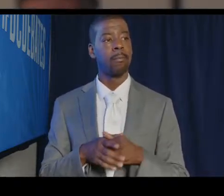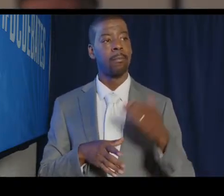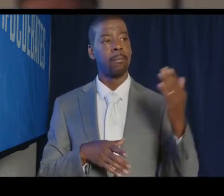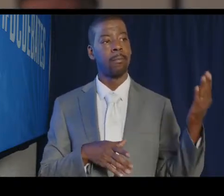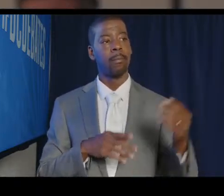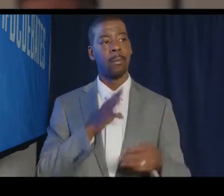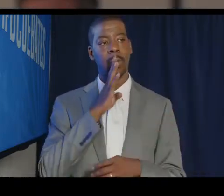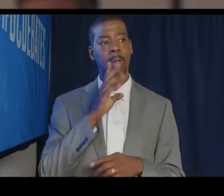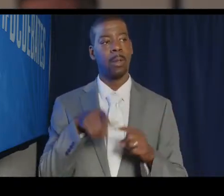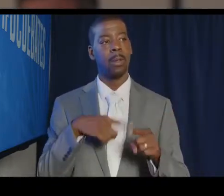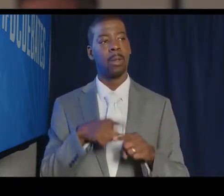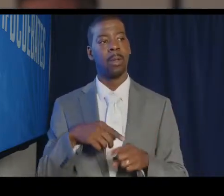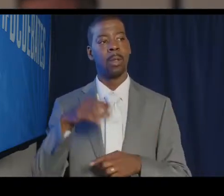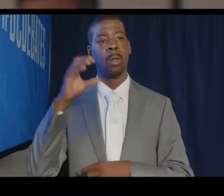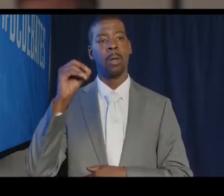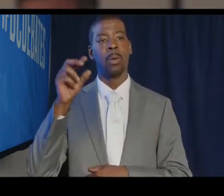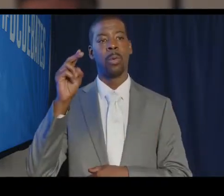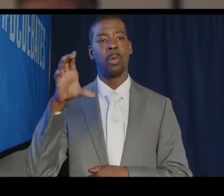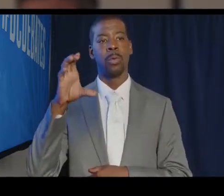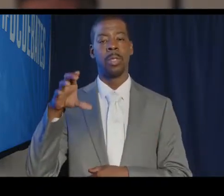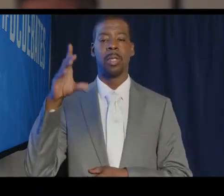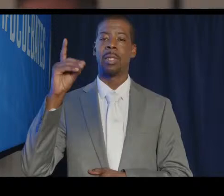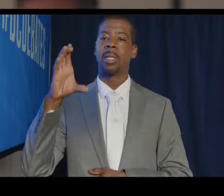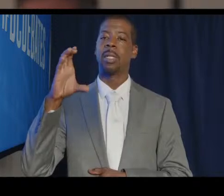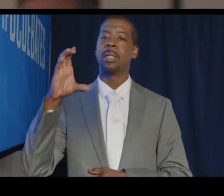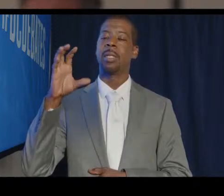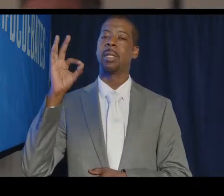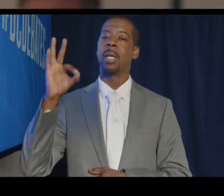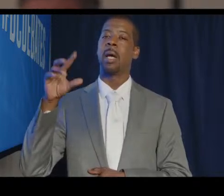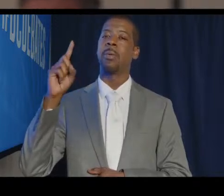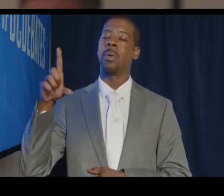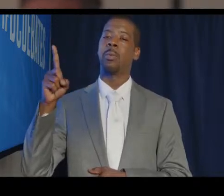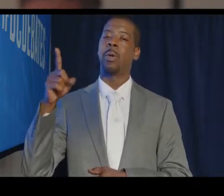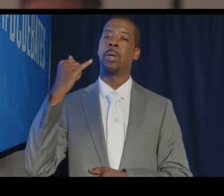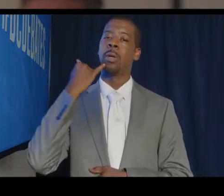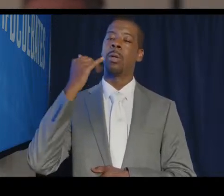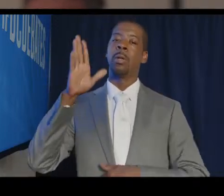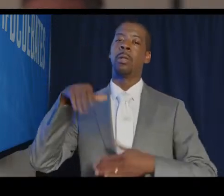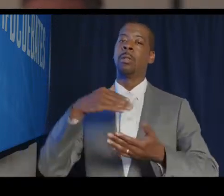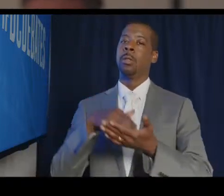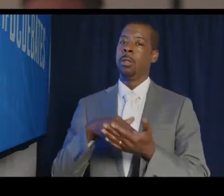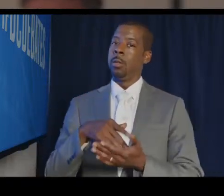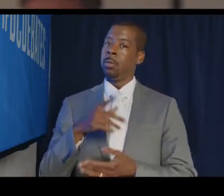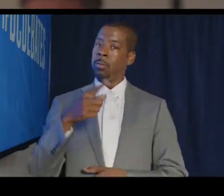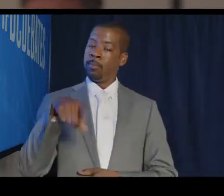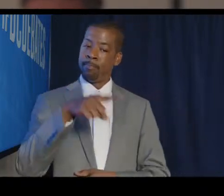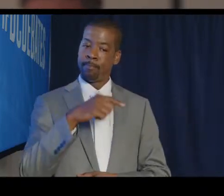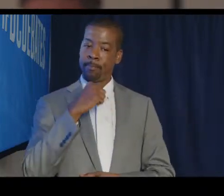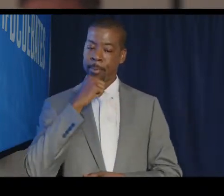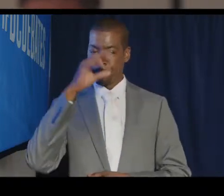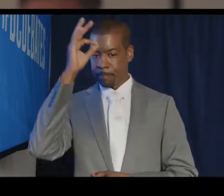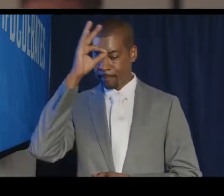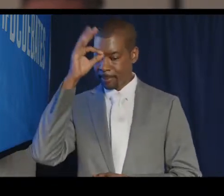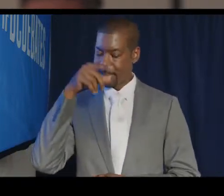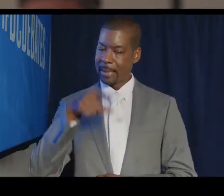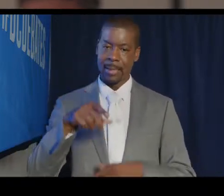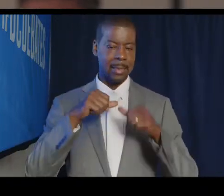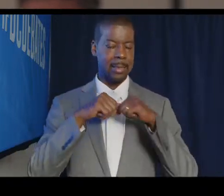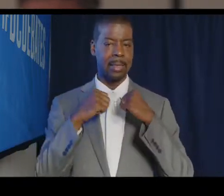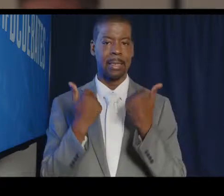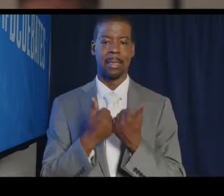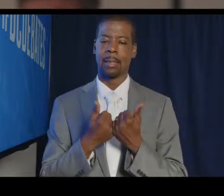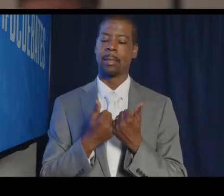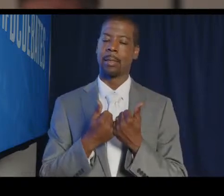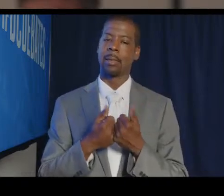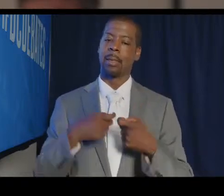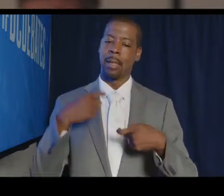about the OUC, DC's 911 call center. For those who don't know, this agency has had a lot of problems over the years and has